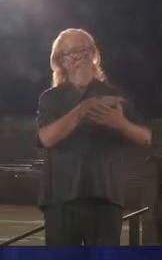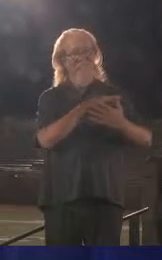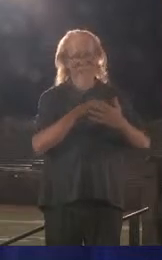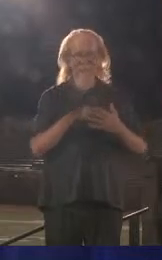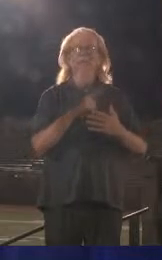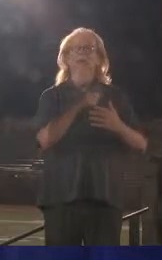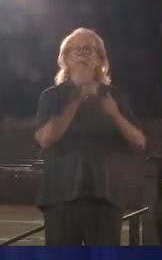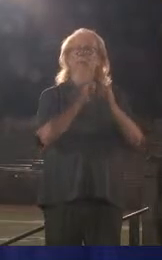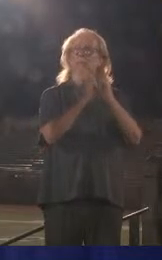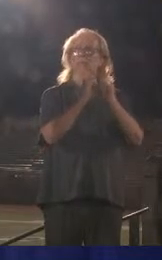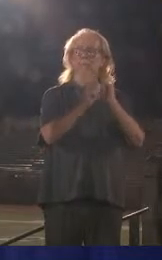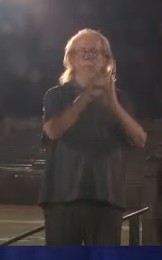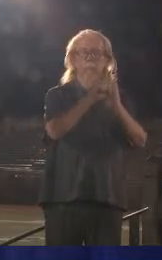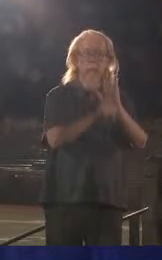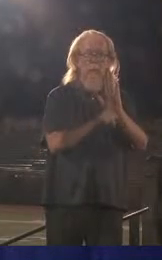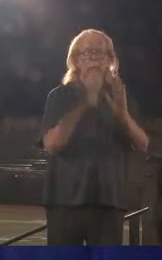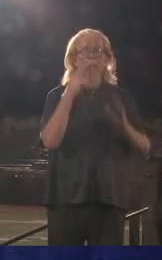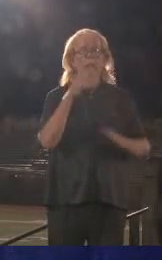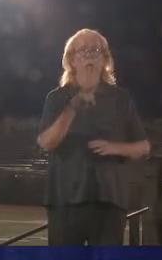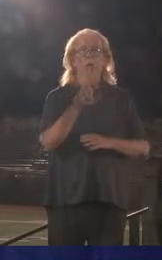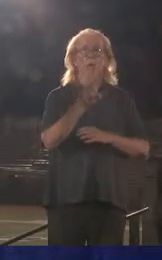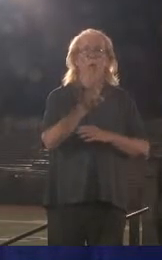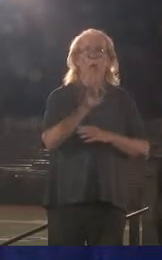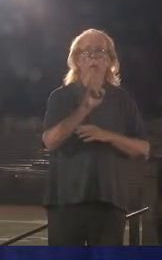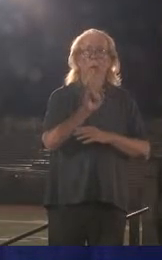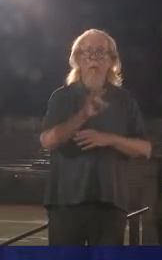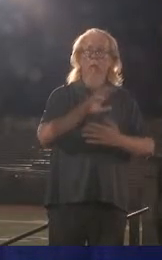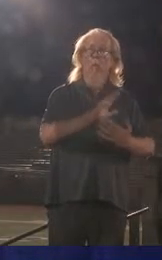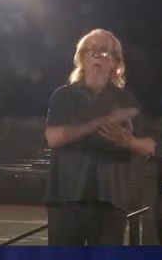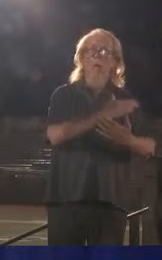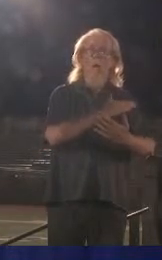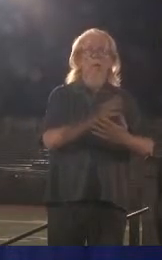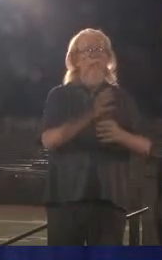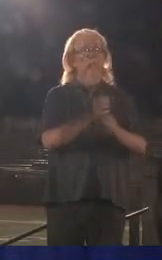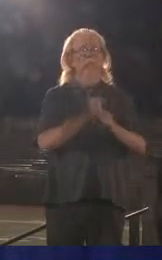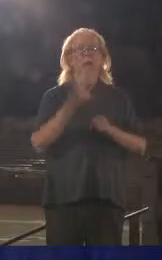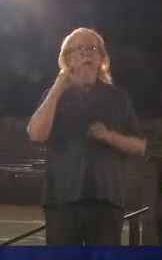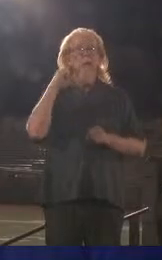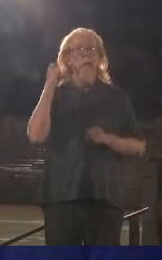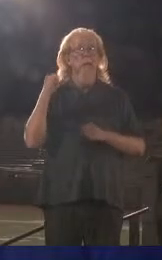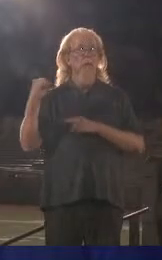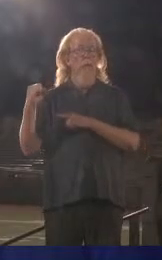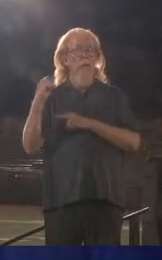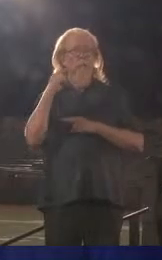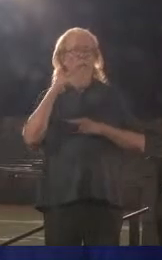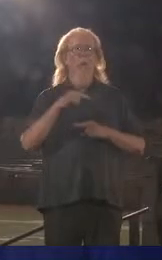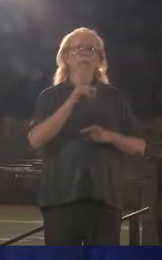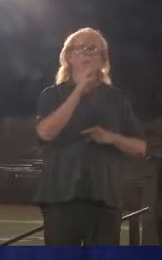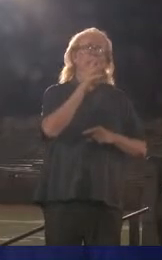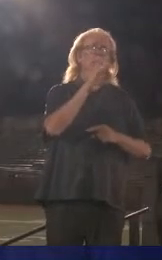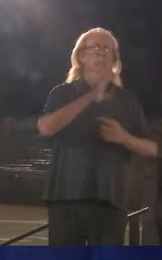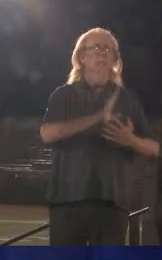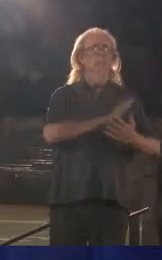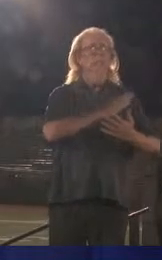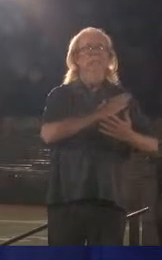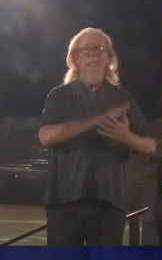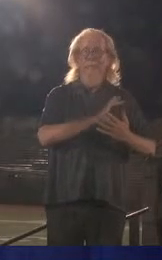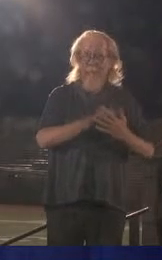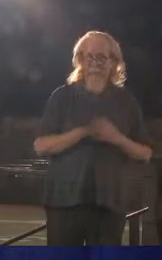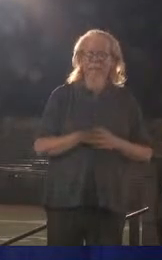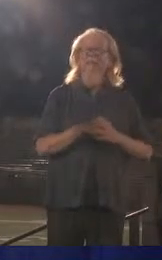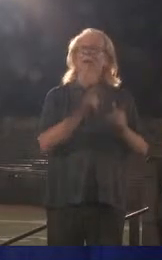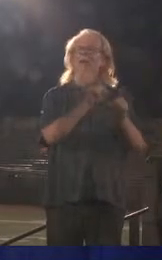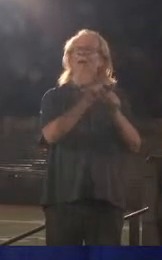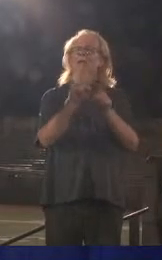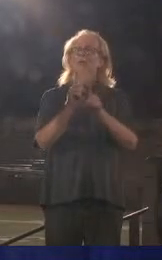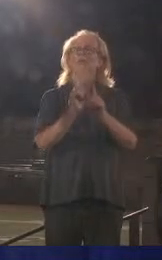UIL choir solo and ensemble and received silver for her solo. Additionally, she was a member of the